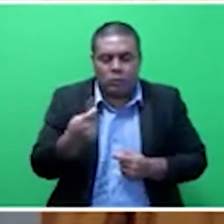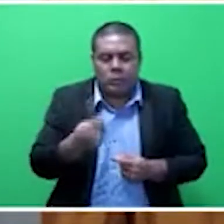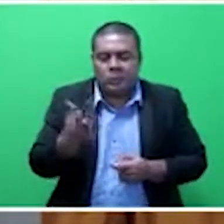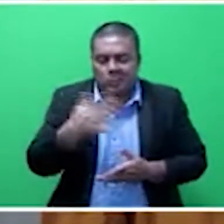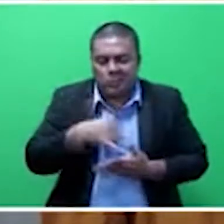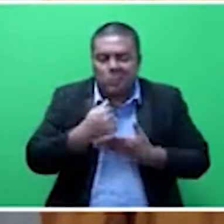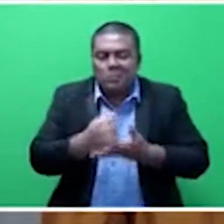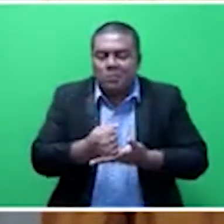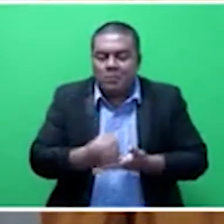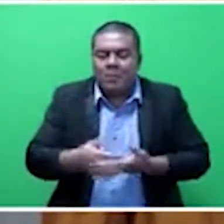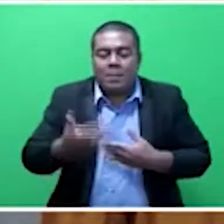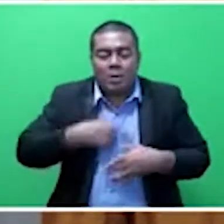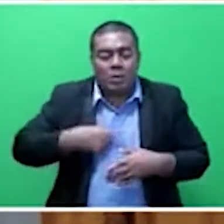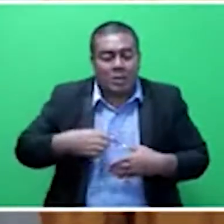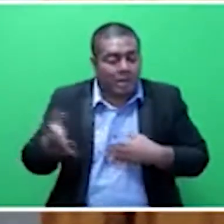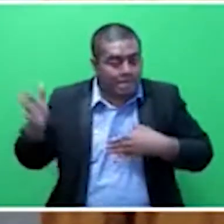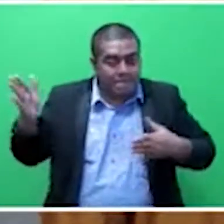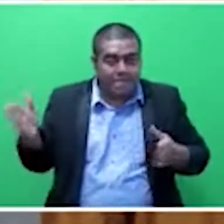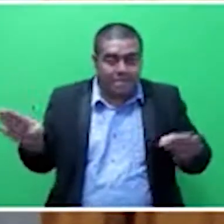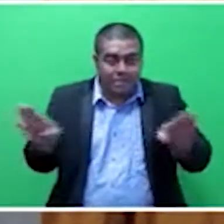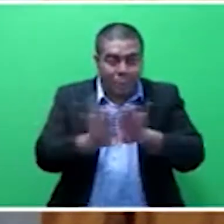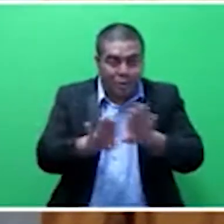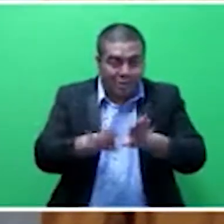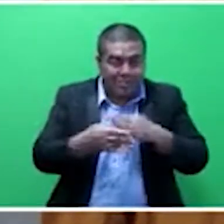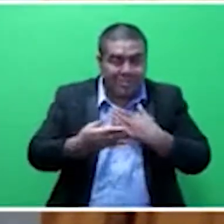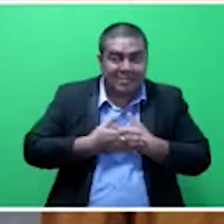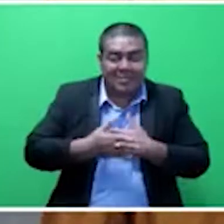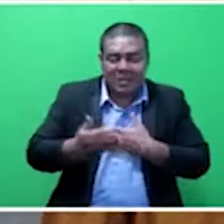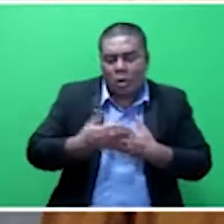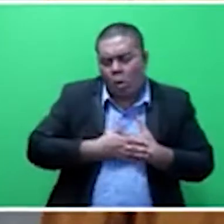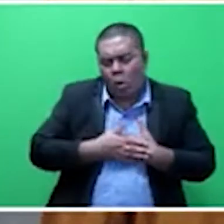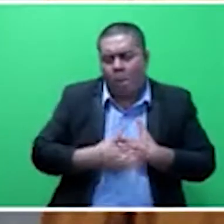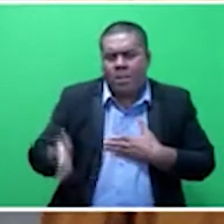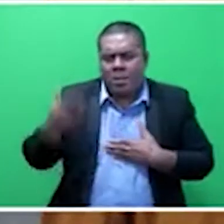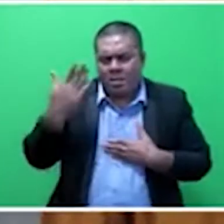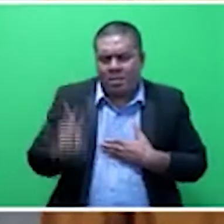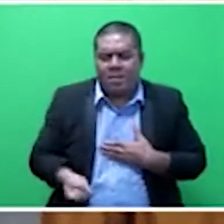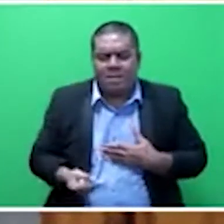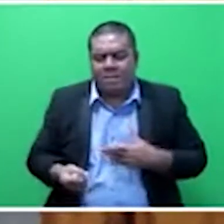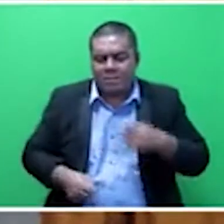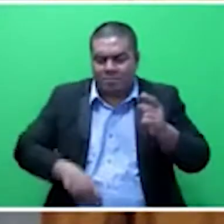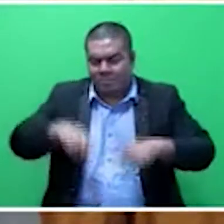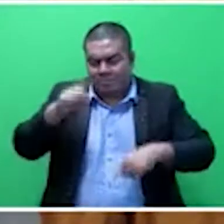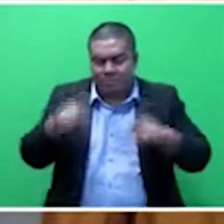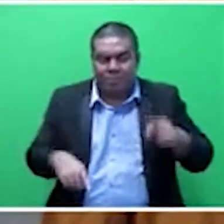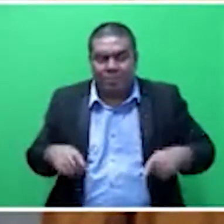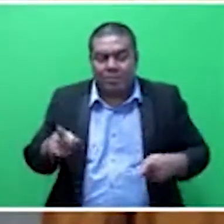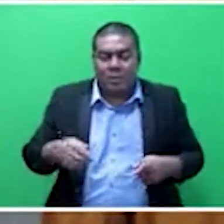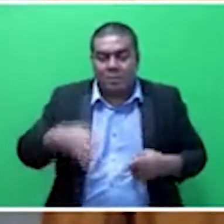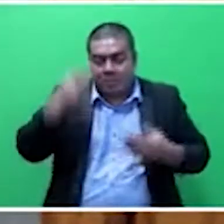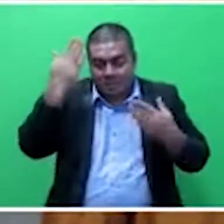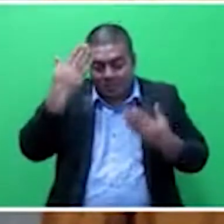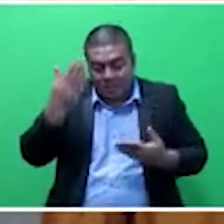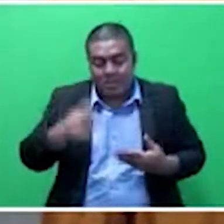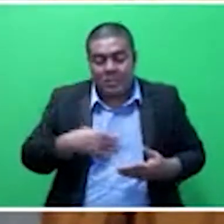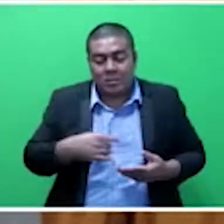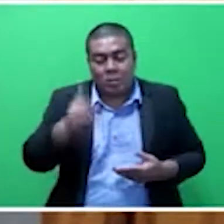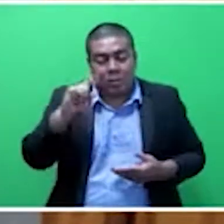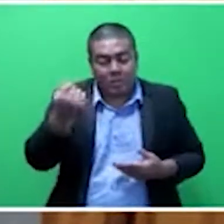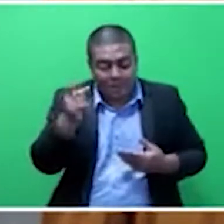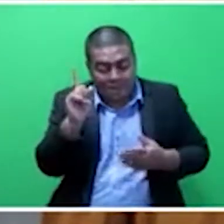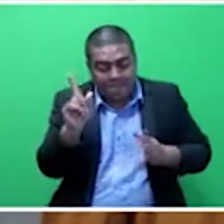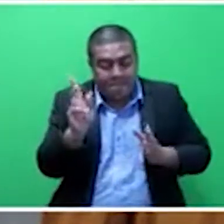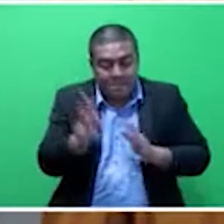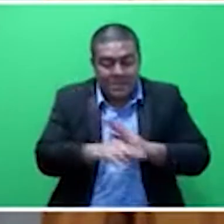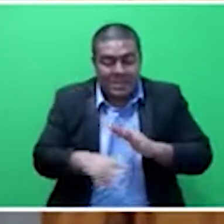because the borders are open and the travelers are returning to an economy that is robust and is growing. Mr. Speaker, one of the basic